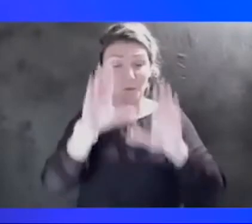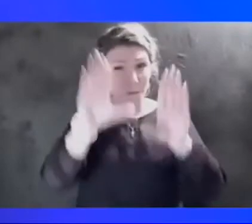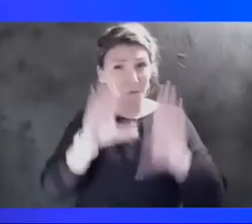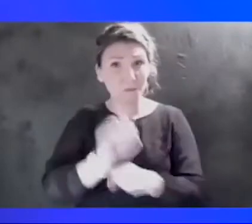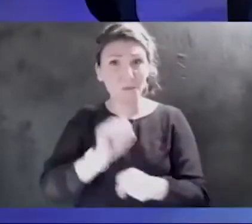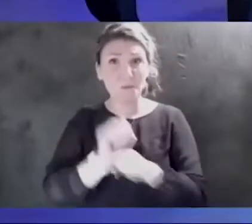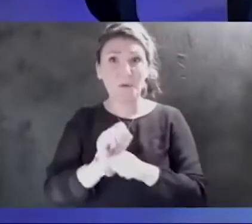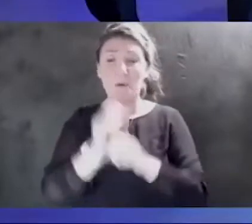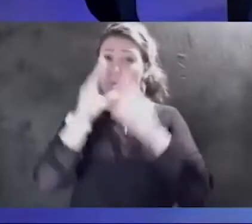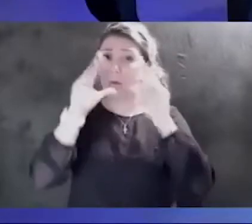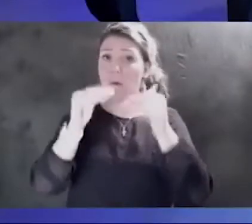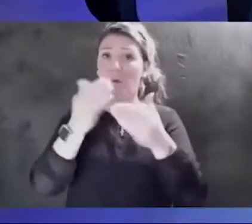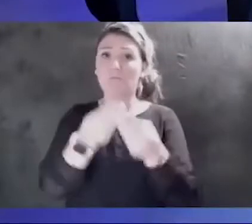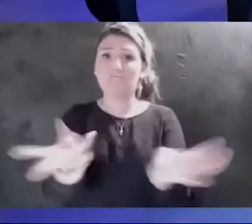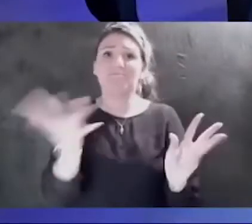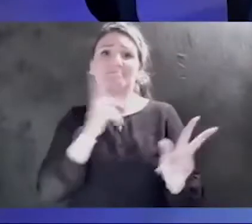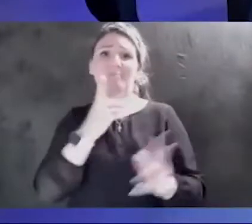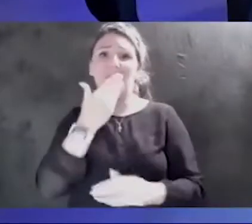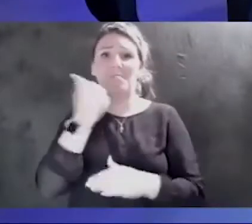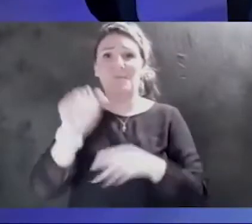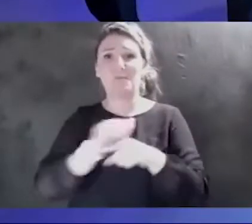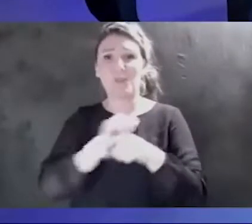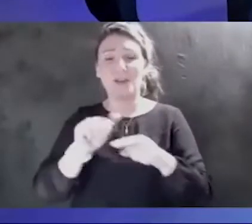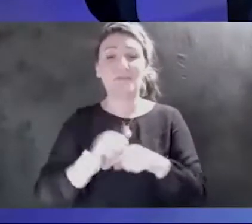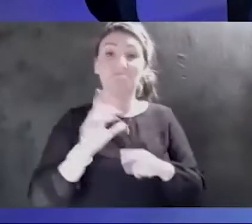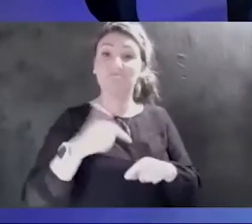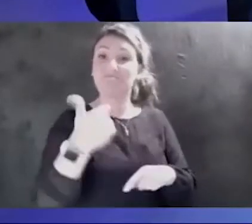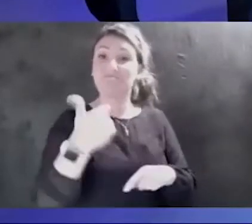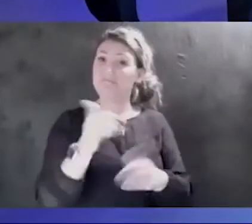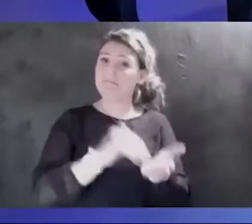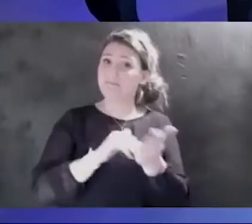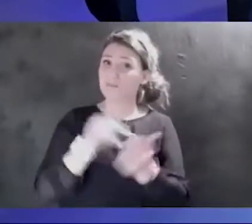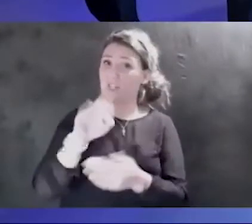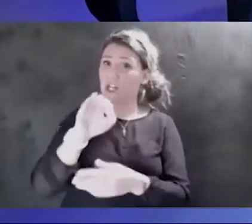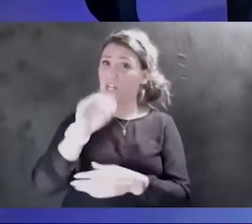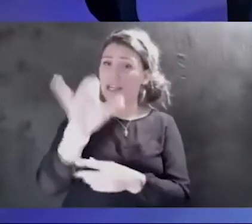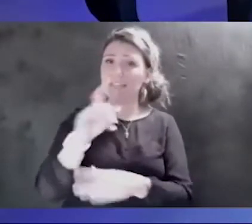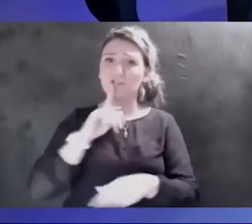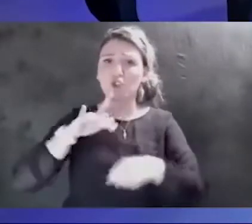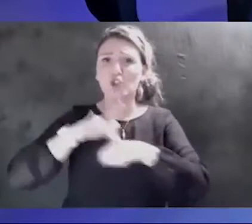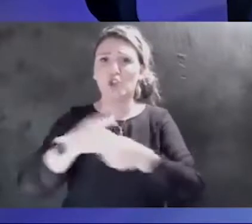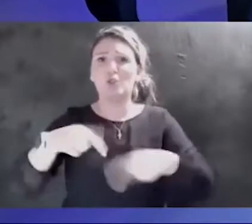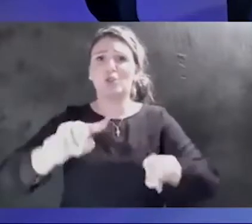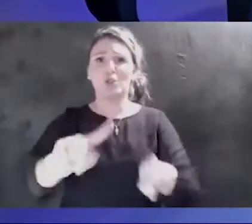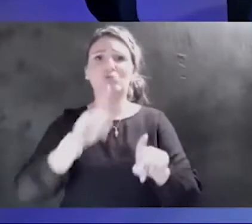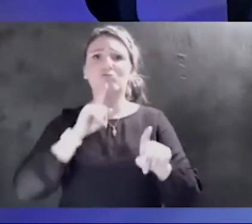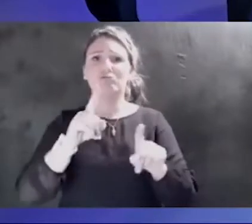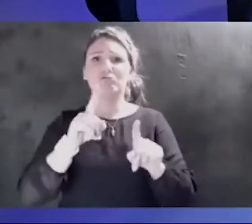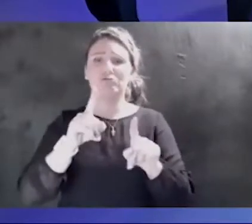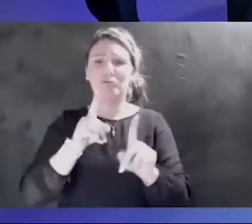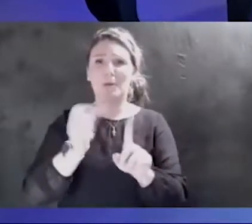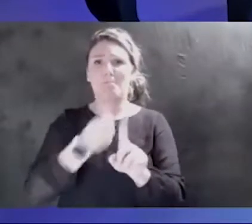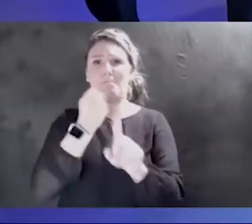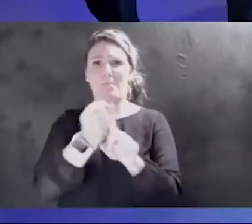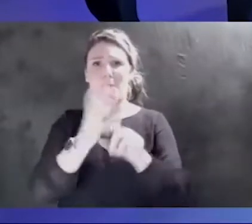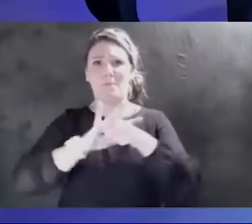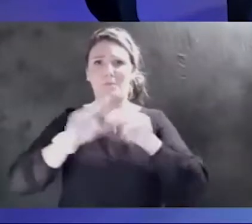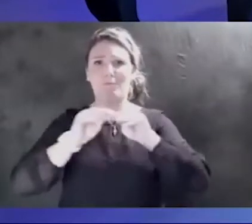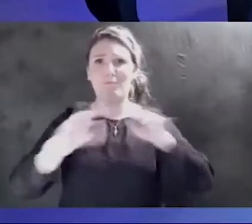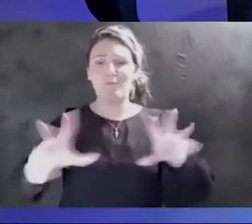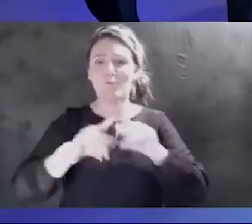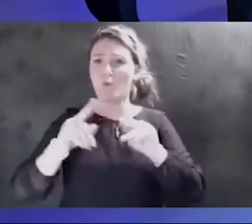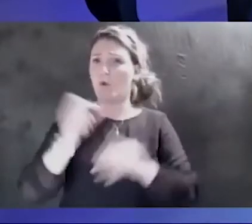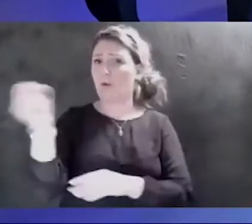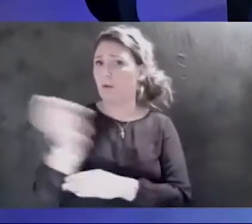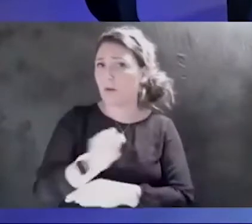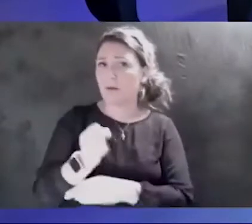practices. Dr. Kennedy, early on in the pandemic, residents were brought into the equation to provide clinical support. How